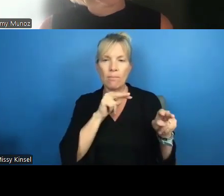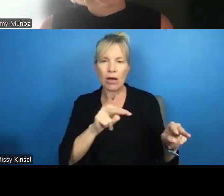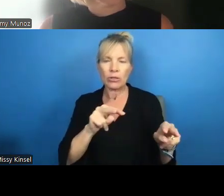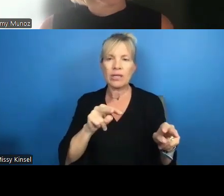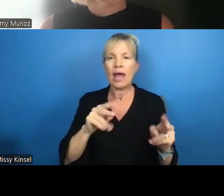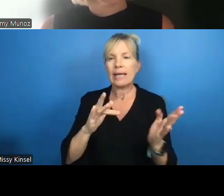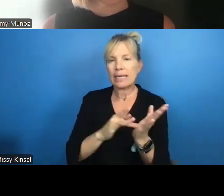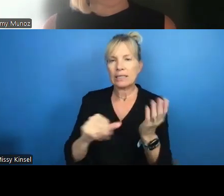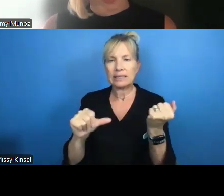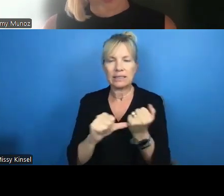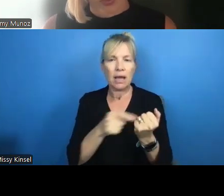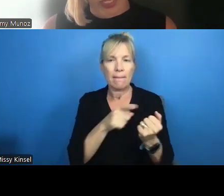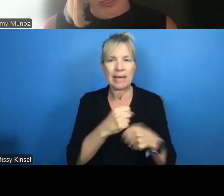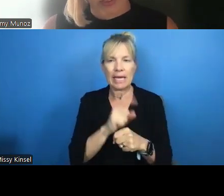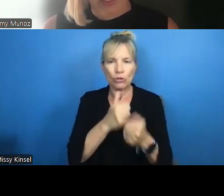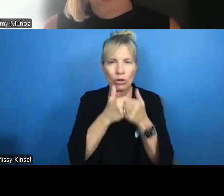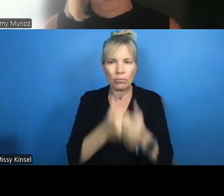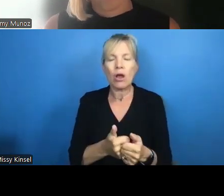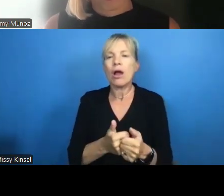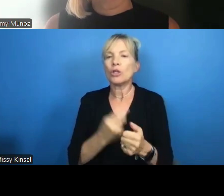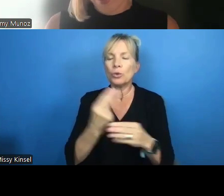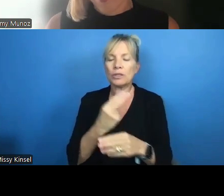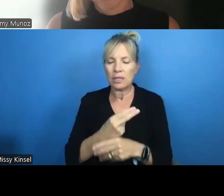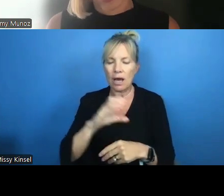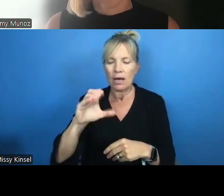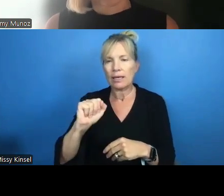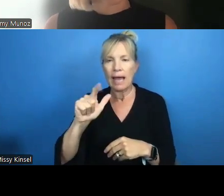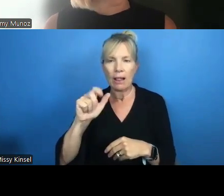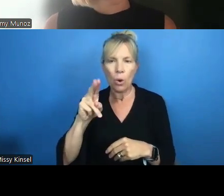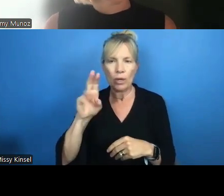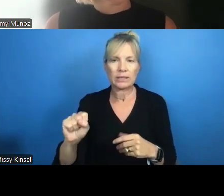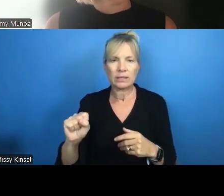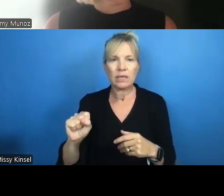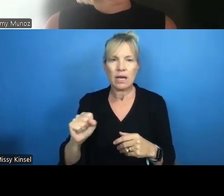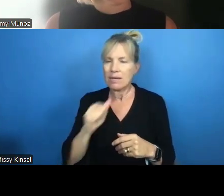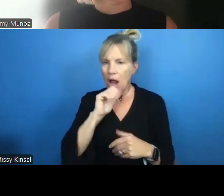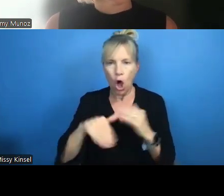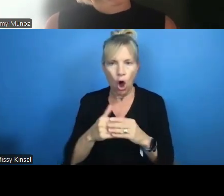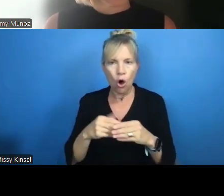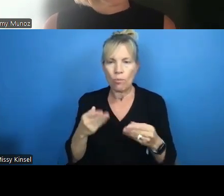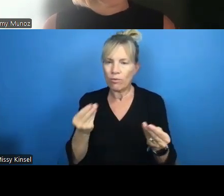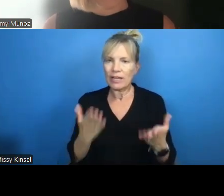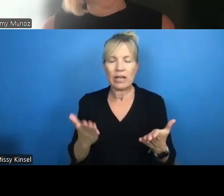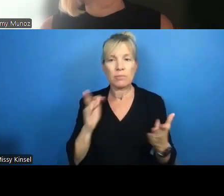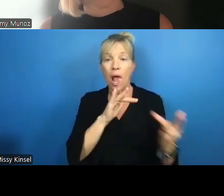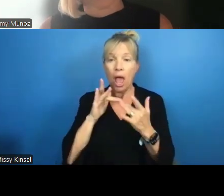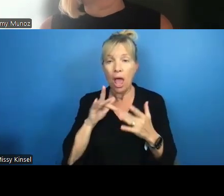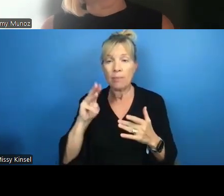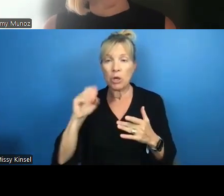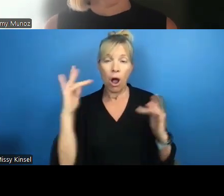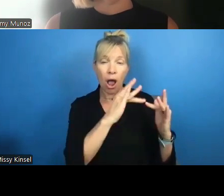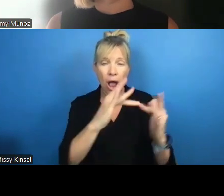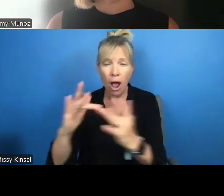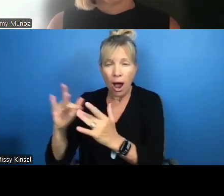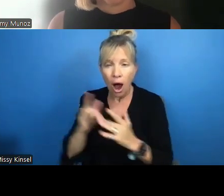on compliance of use with the CalLocus. That way, not all providers needed to be outreached by every MCO to ensure